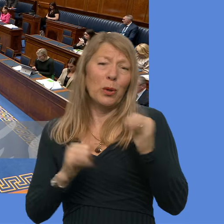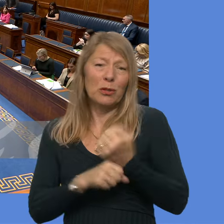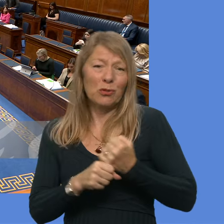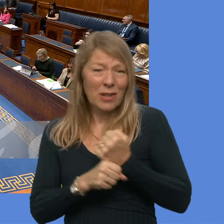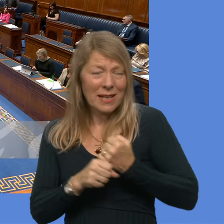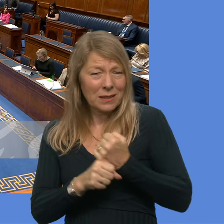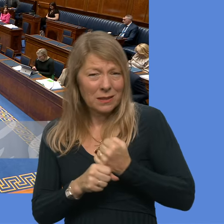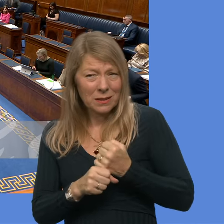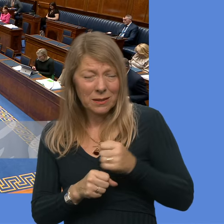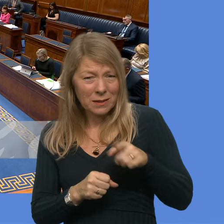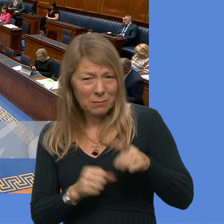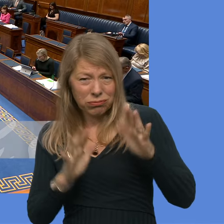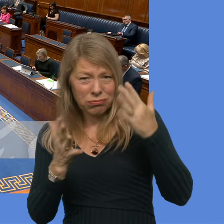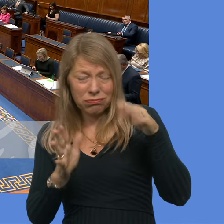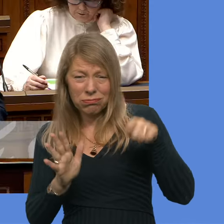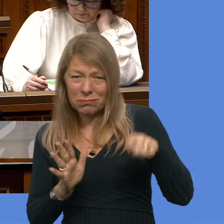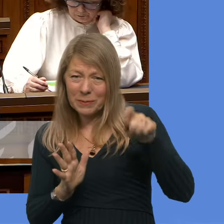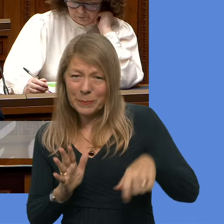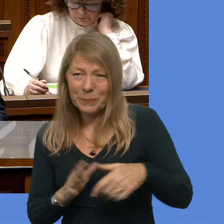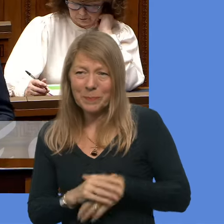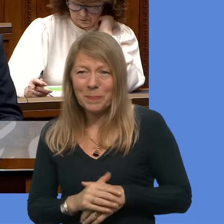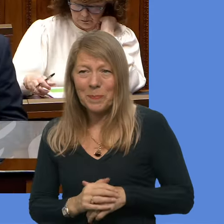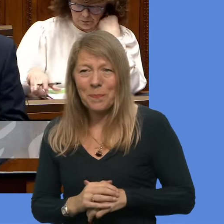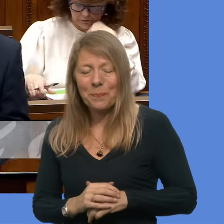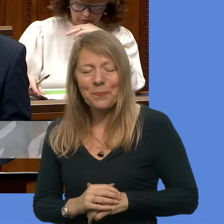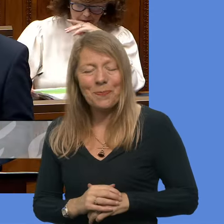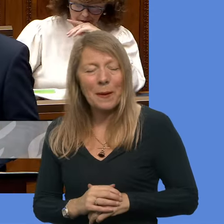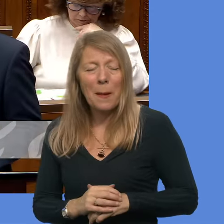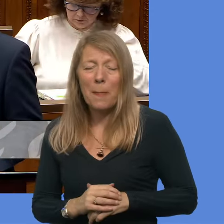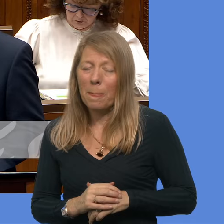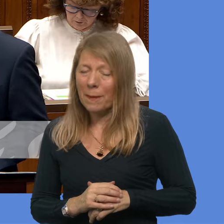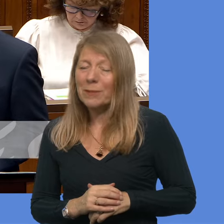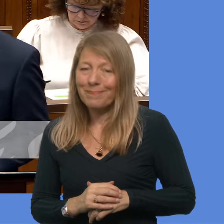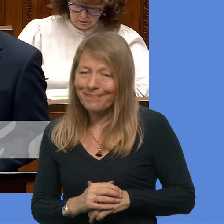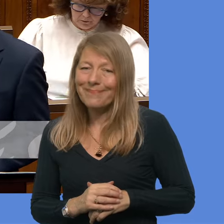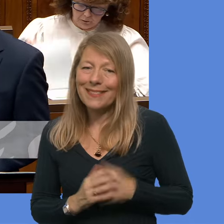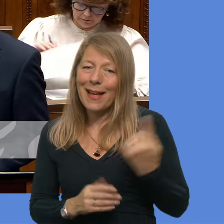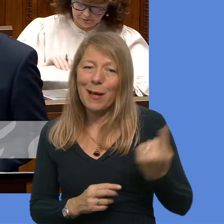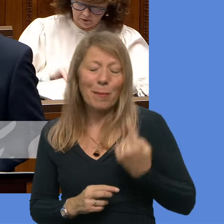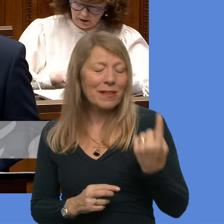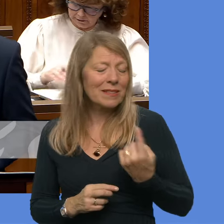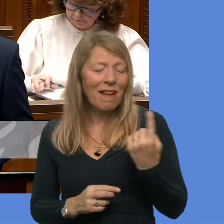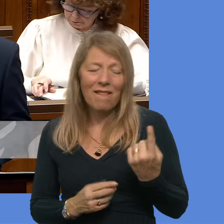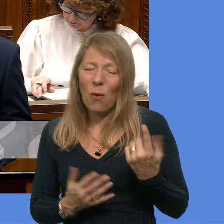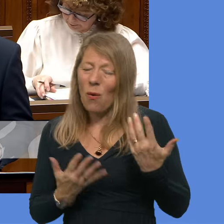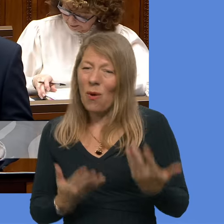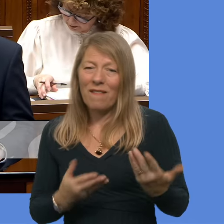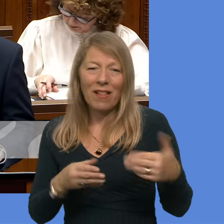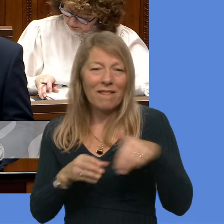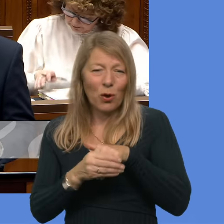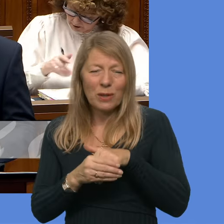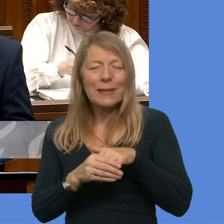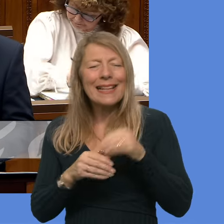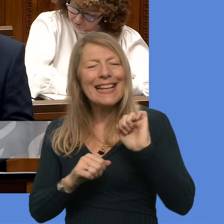Minister. Yes, certainly will. And he was very much at the forefront of that, as was the bid